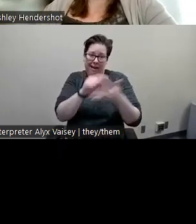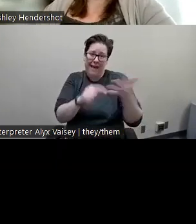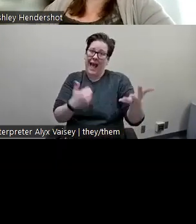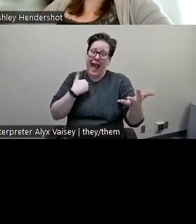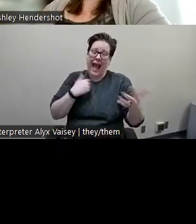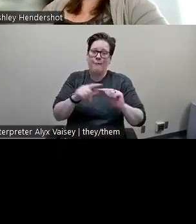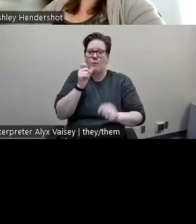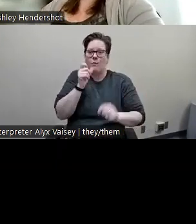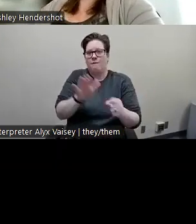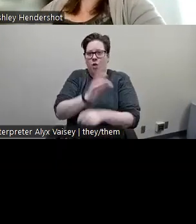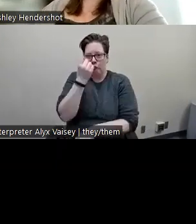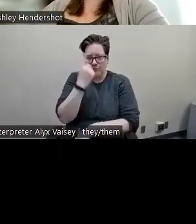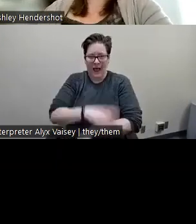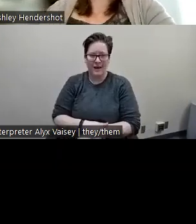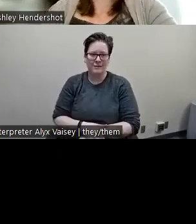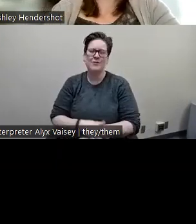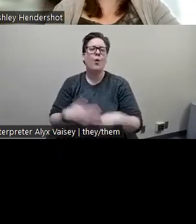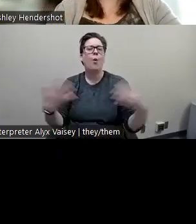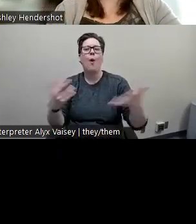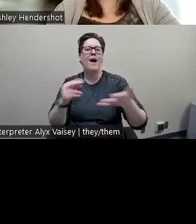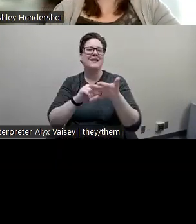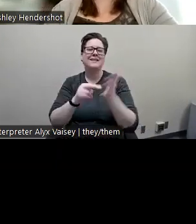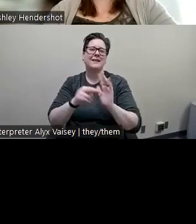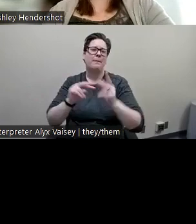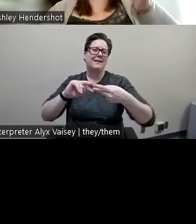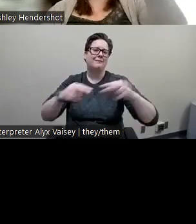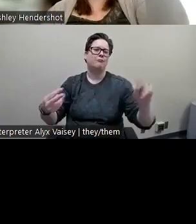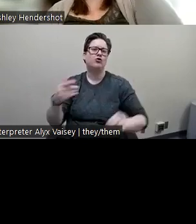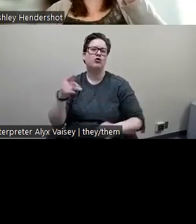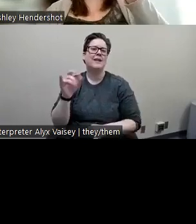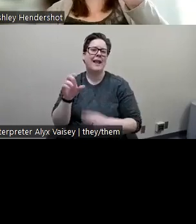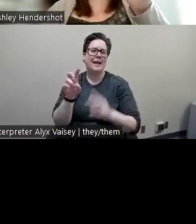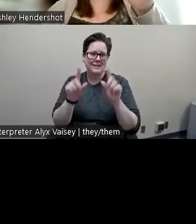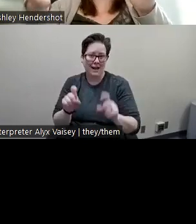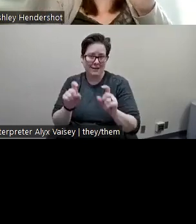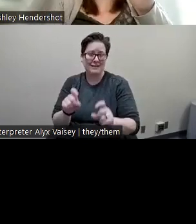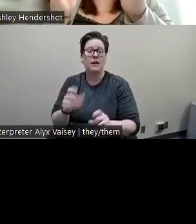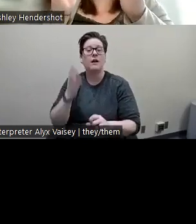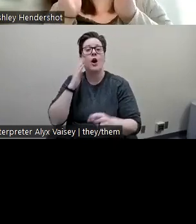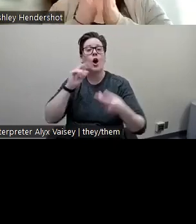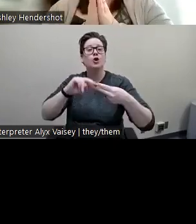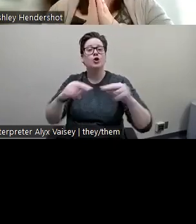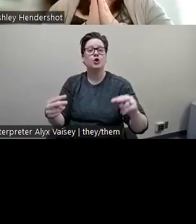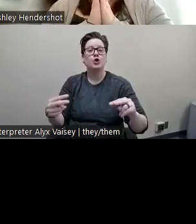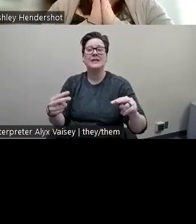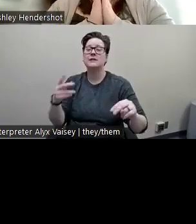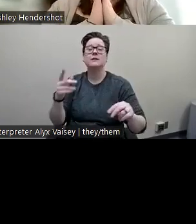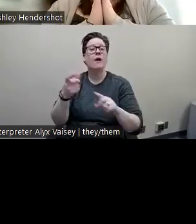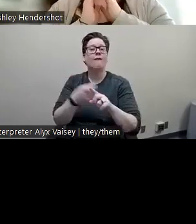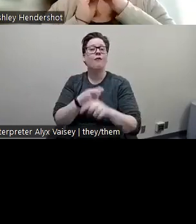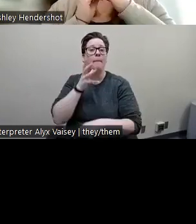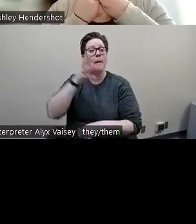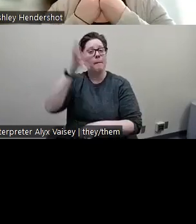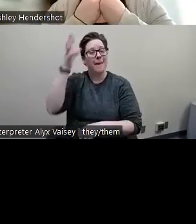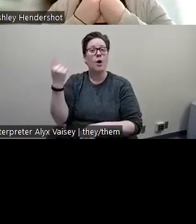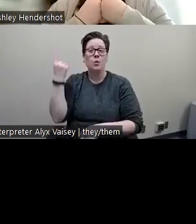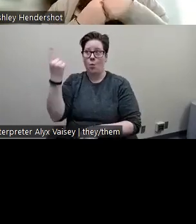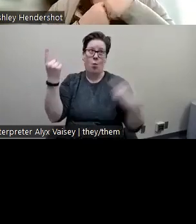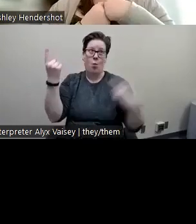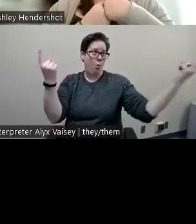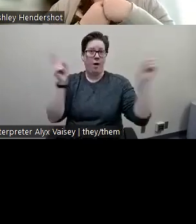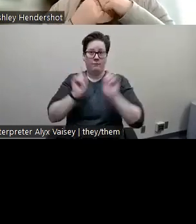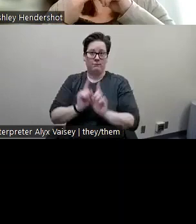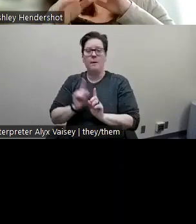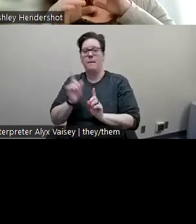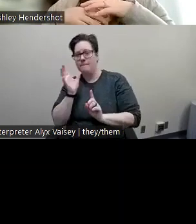So what is genetic testing? So our genes come in pairs. We get one from our mom, one from our dad. Our chromosomes are made up of